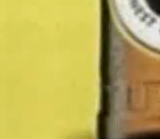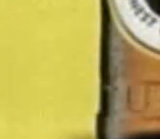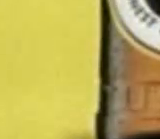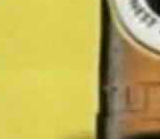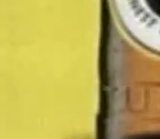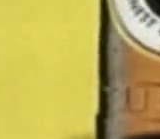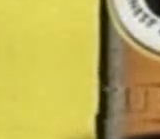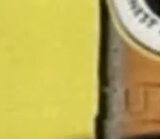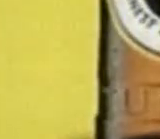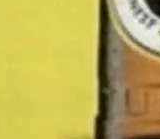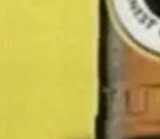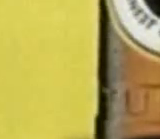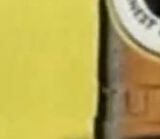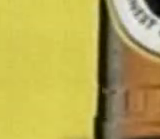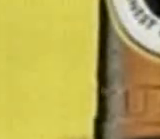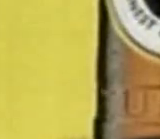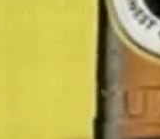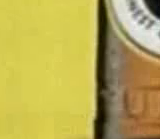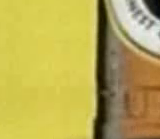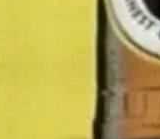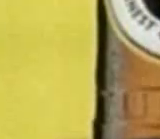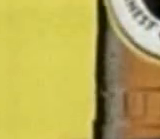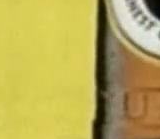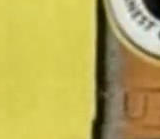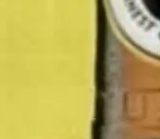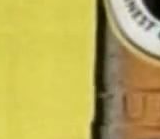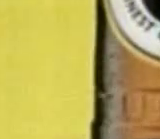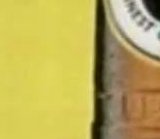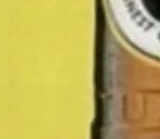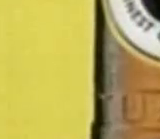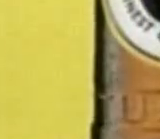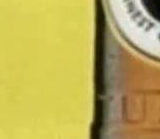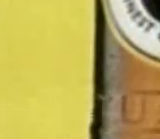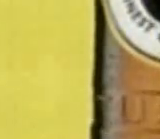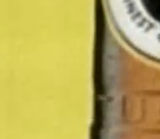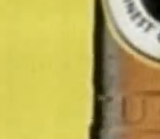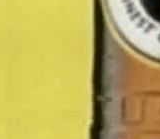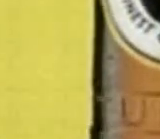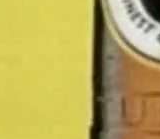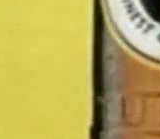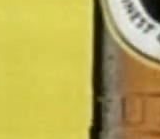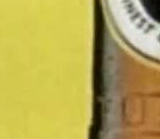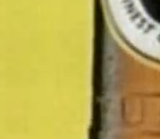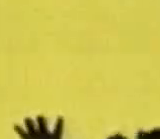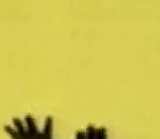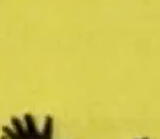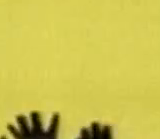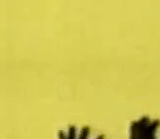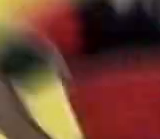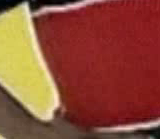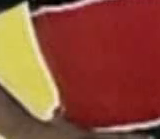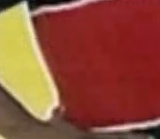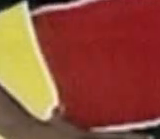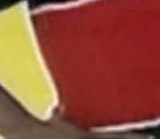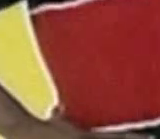mother? Yeah, that's it. My brother from another mother. Yeah. But anyway. So, I mean, that Ali is the one who was very